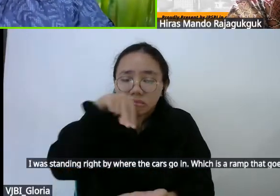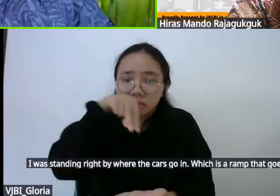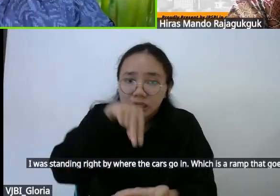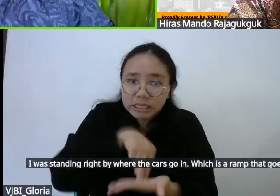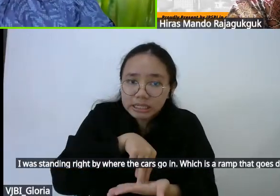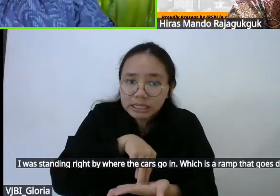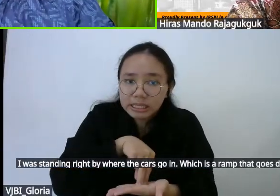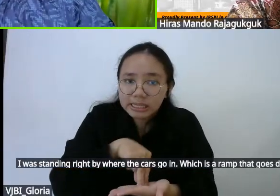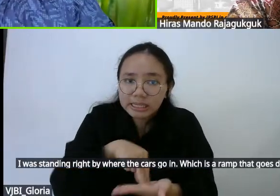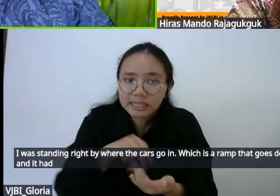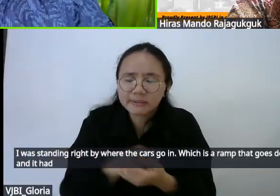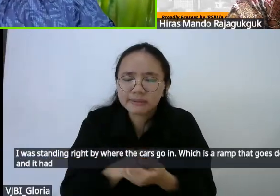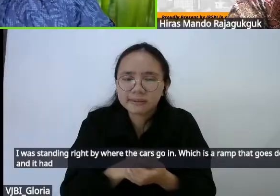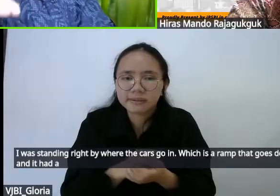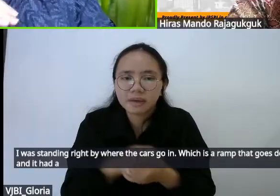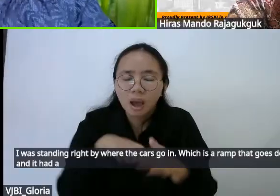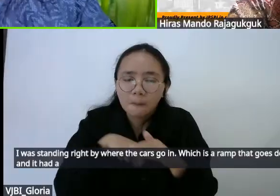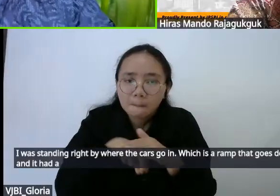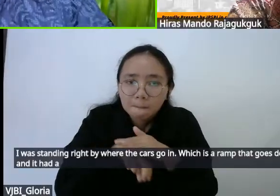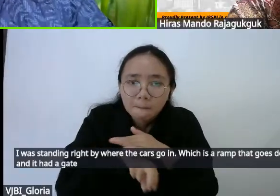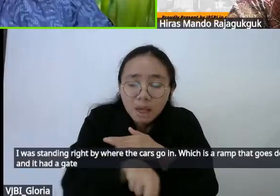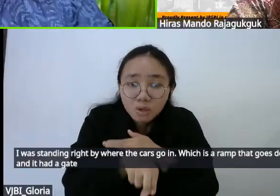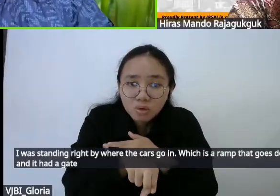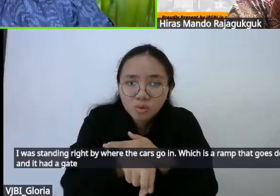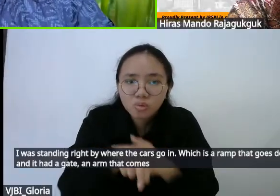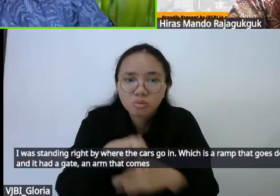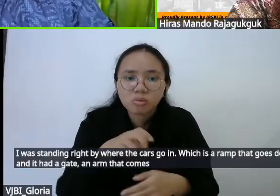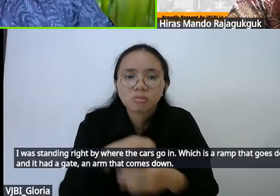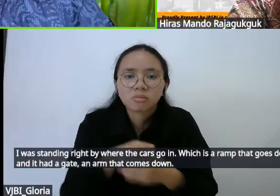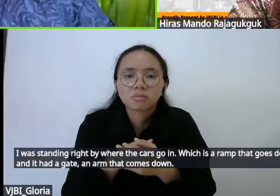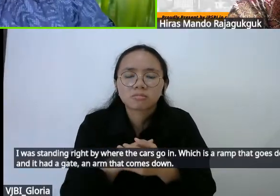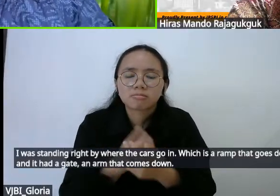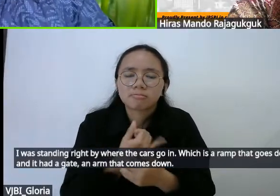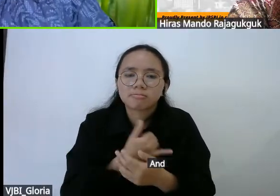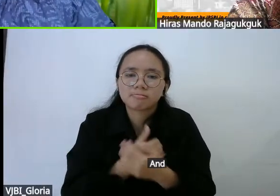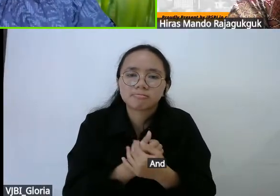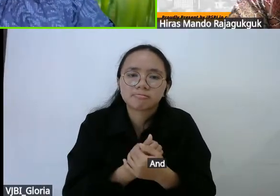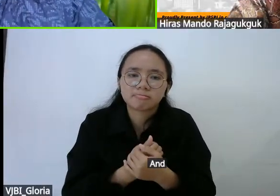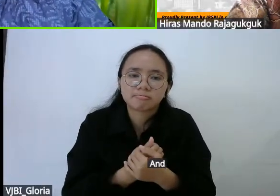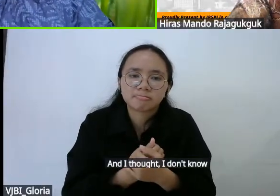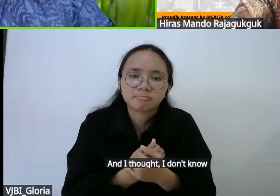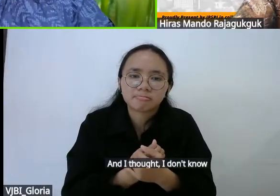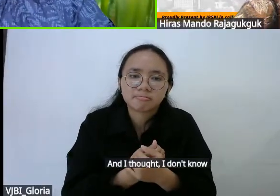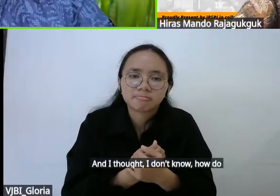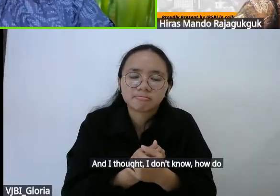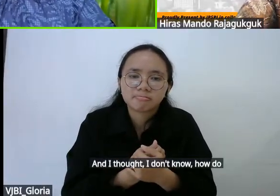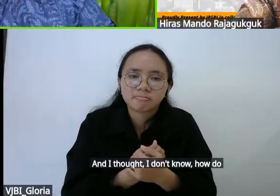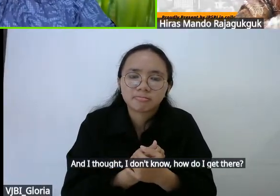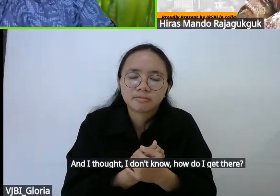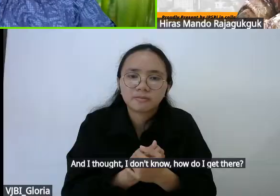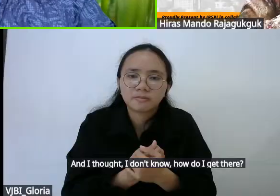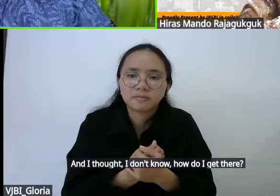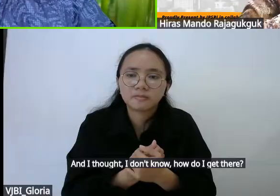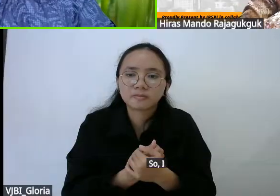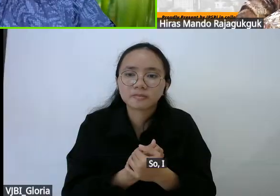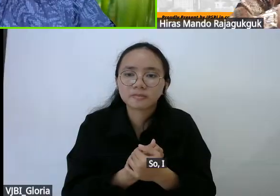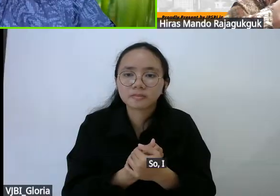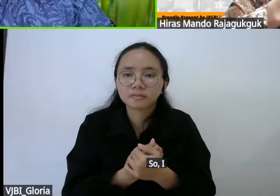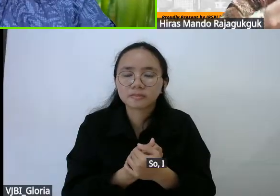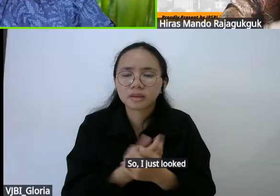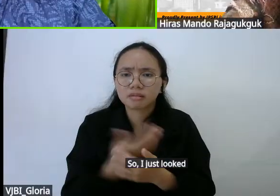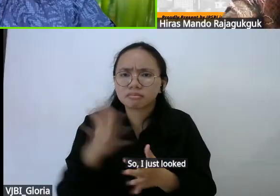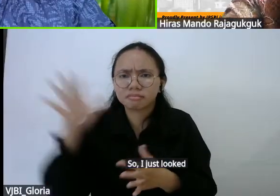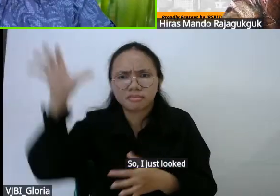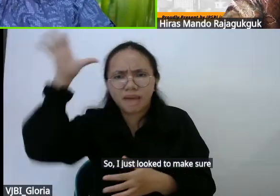and it had a gate, an arm that comes down. And I thought, I don't know, how do I get there? So I just looked to